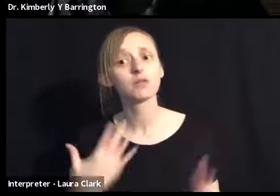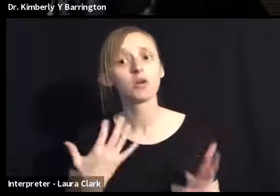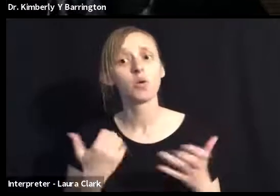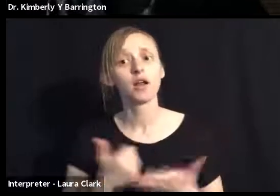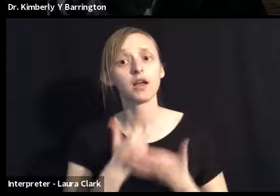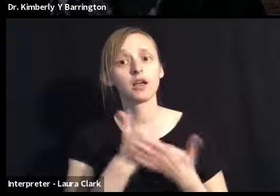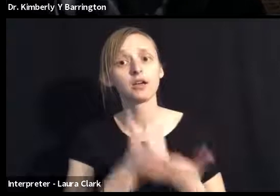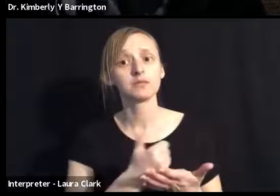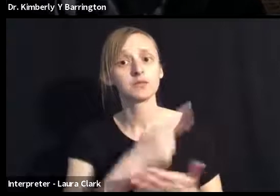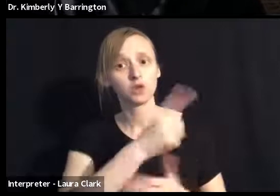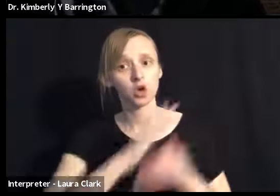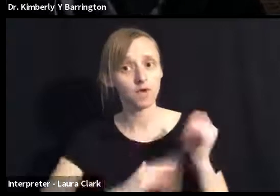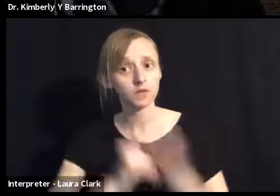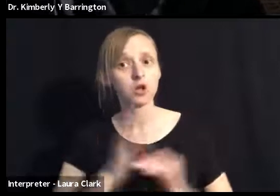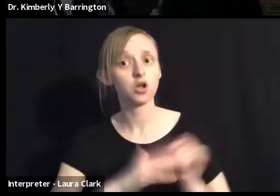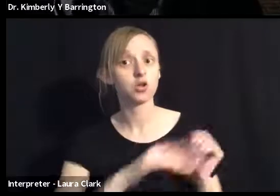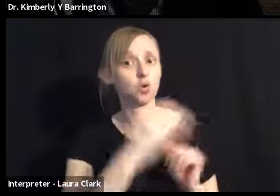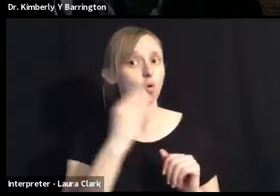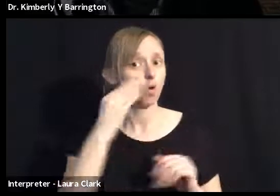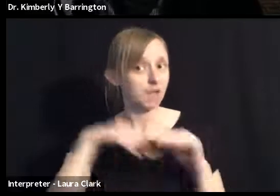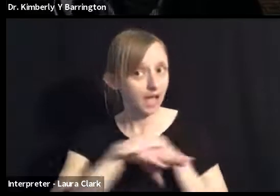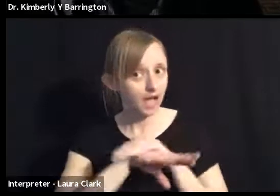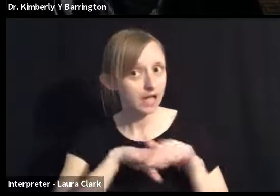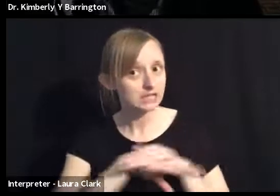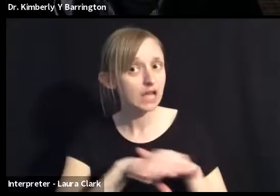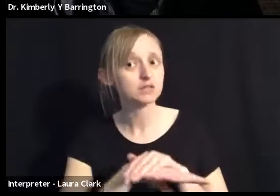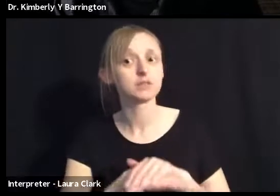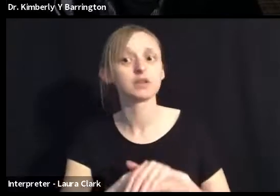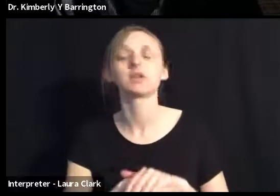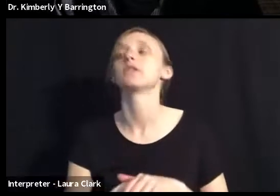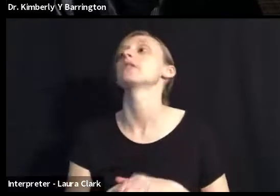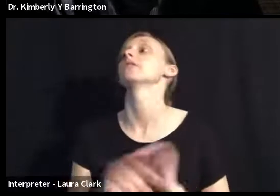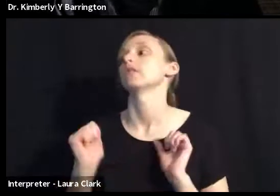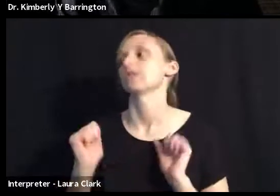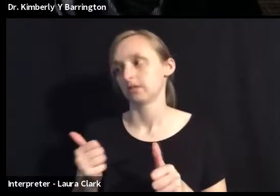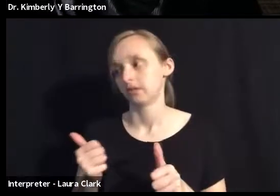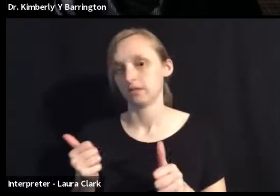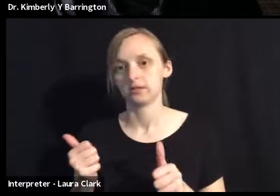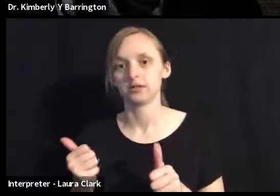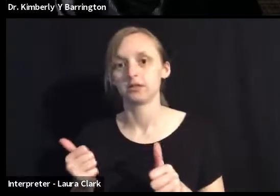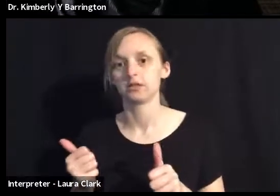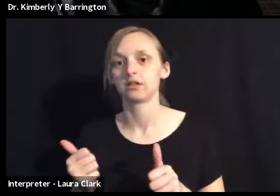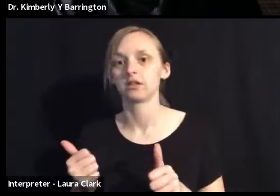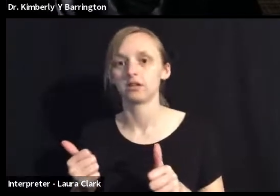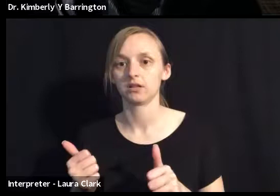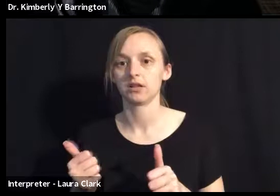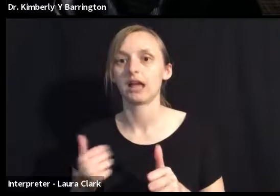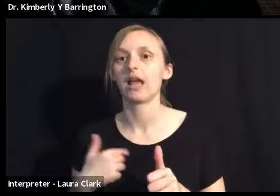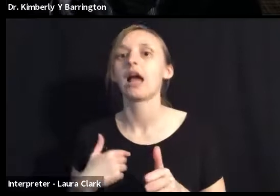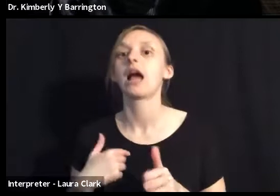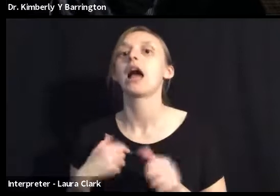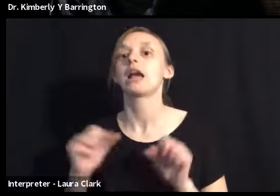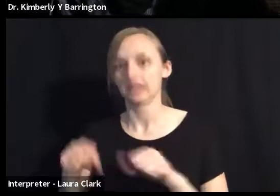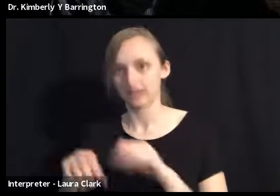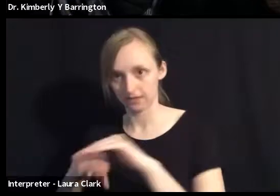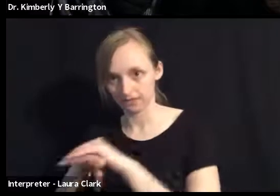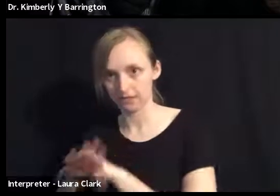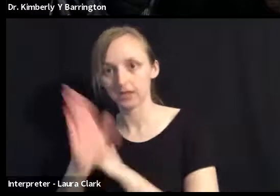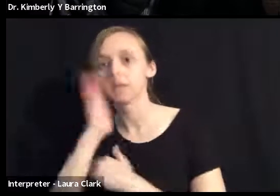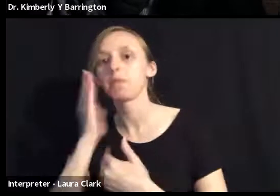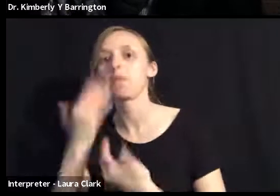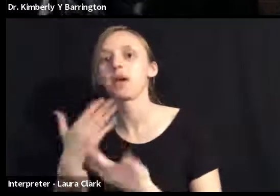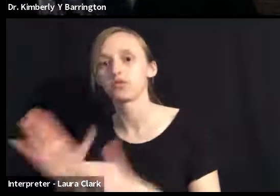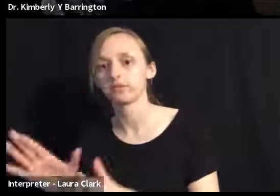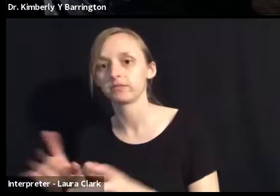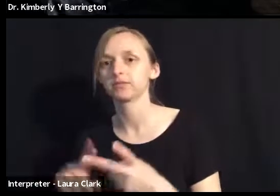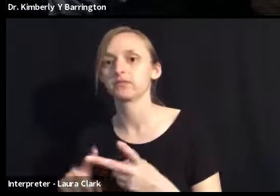you're comfortable in your home and all of this. I'm like, okay, yeah, I can't fit into my room. I can't fit into my